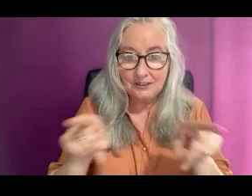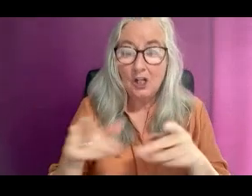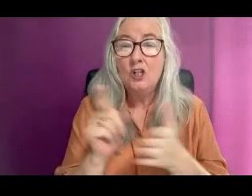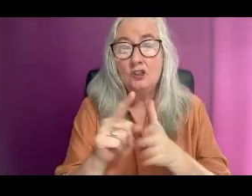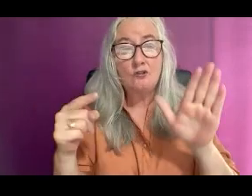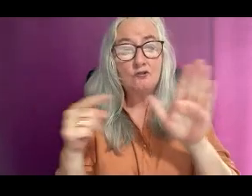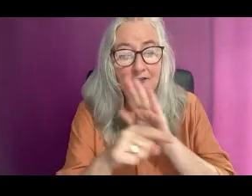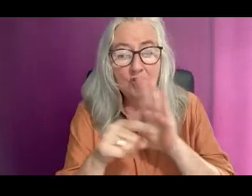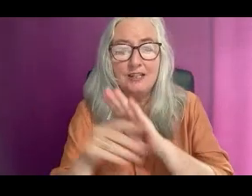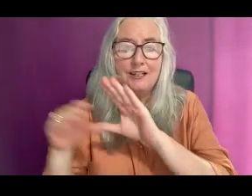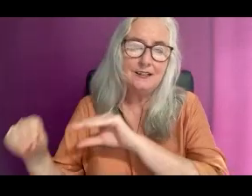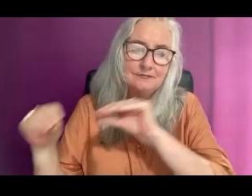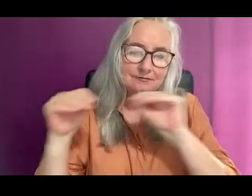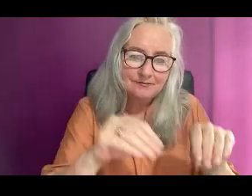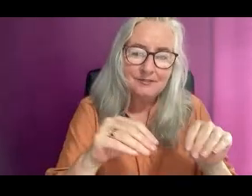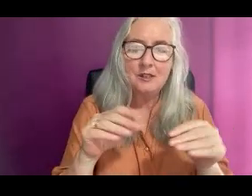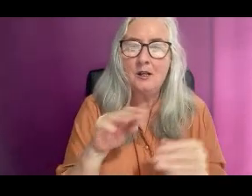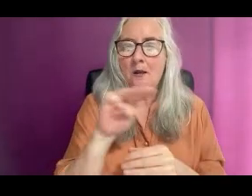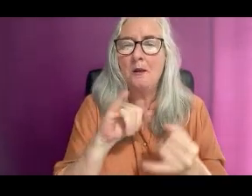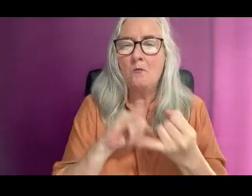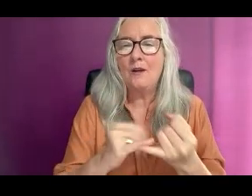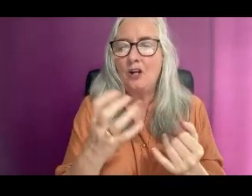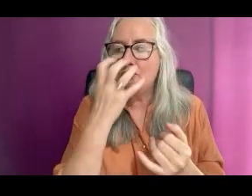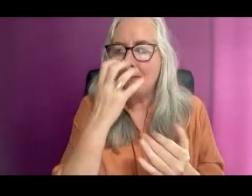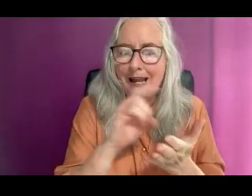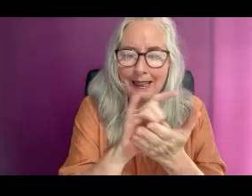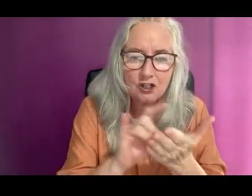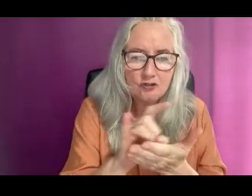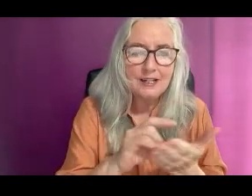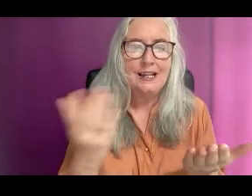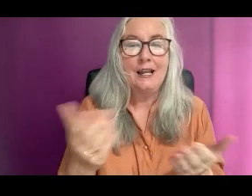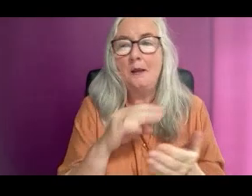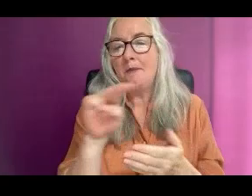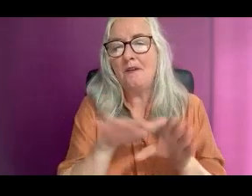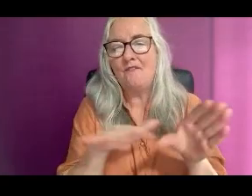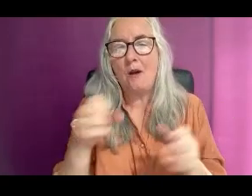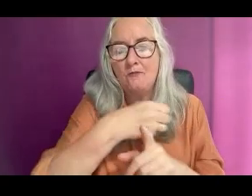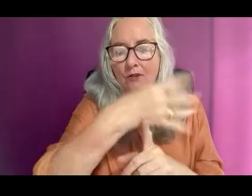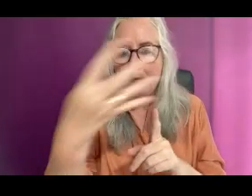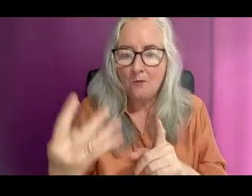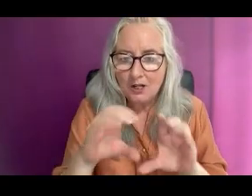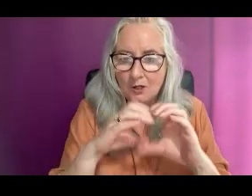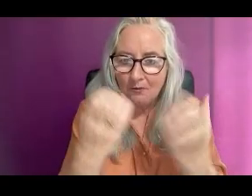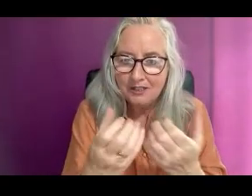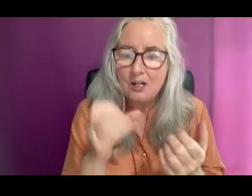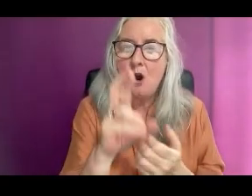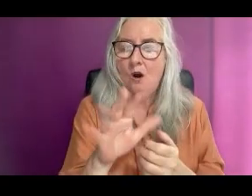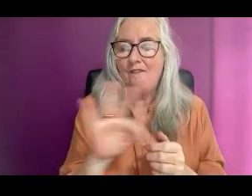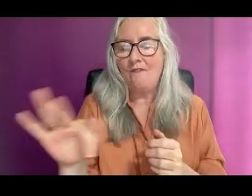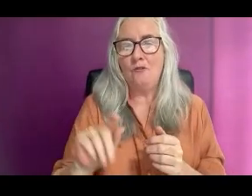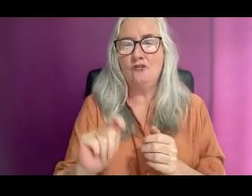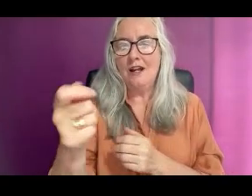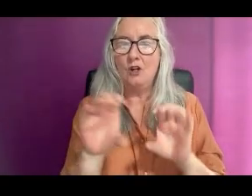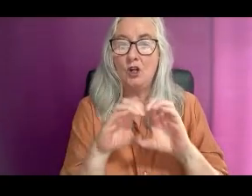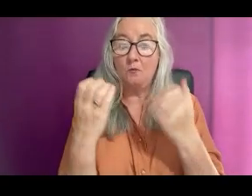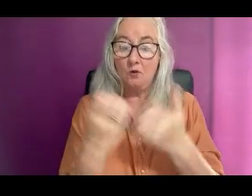seekers and migrants, people with criminal history, people from the LGBTQIA community, or from the traveler community.